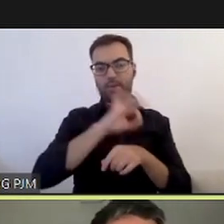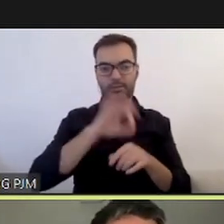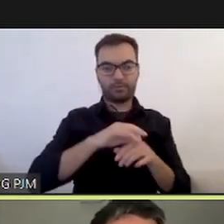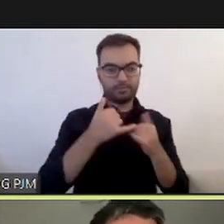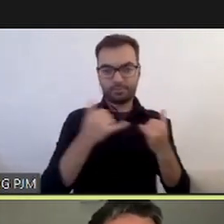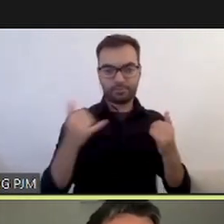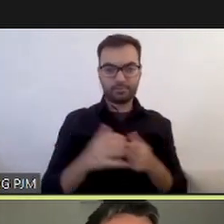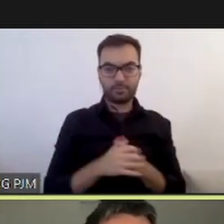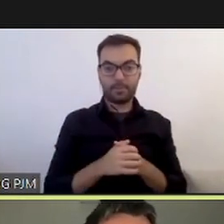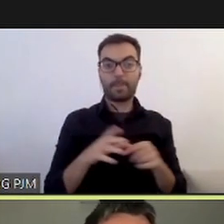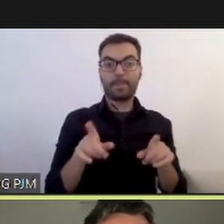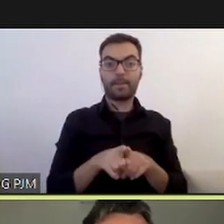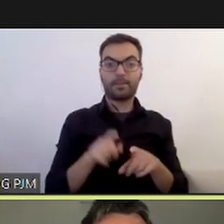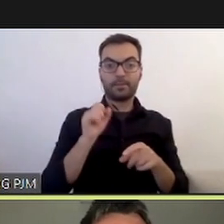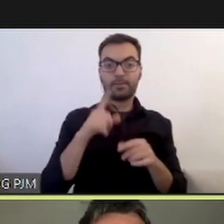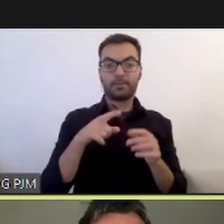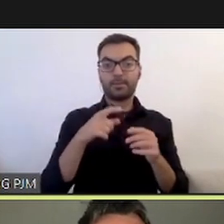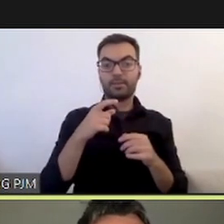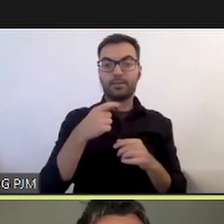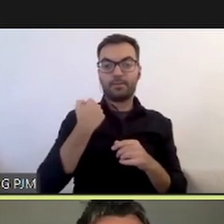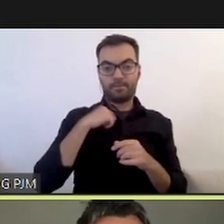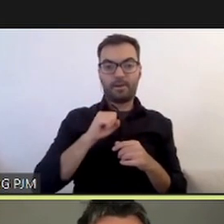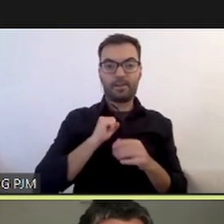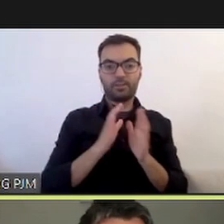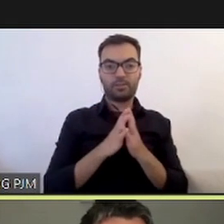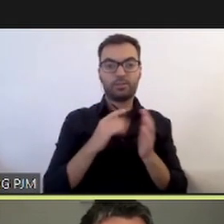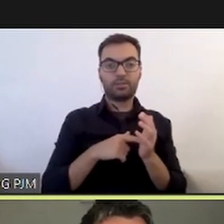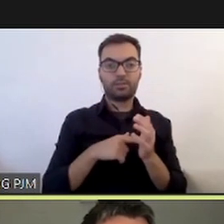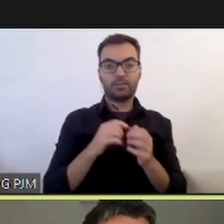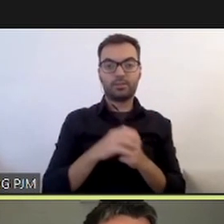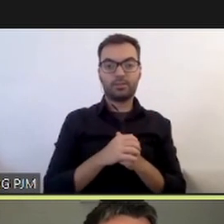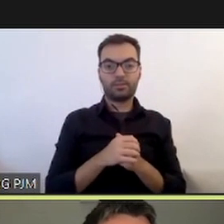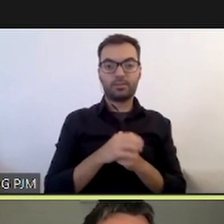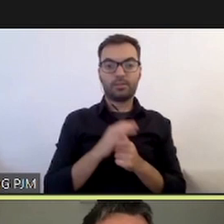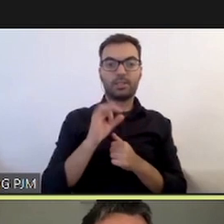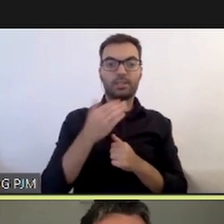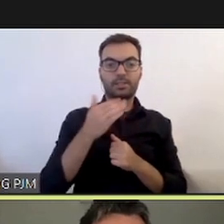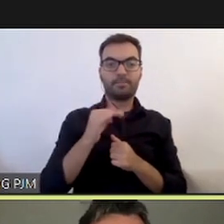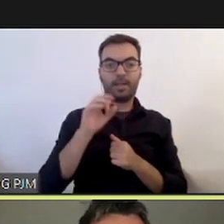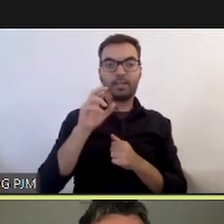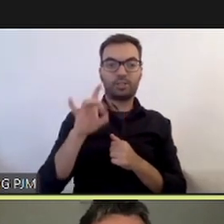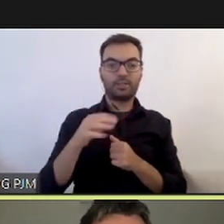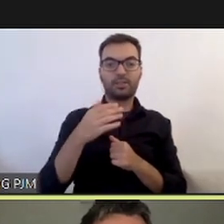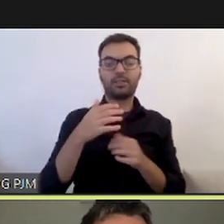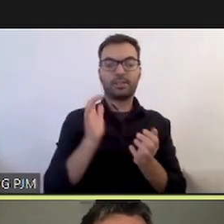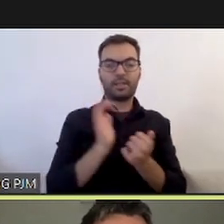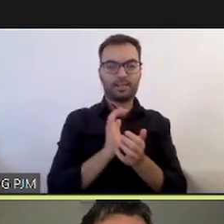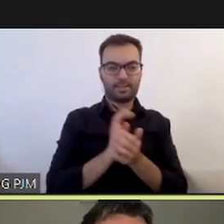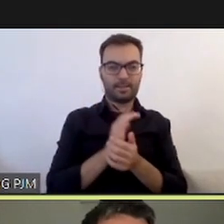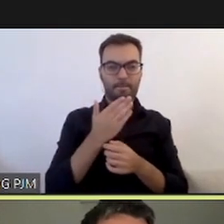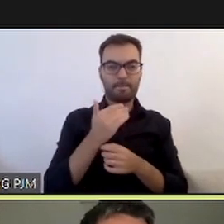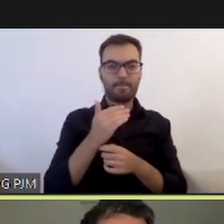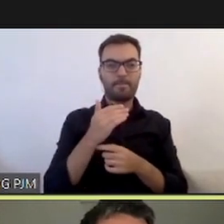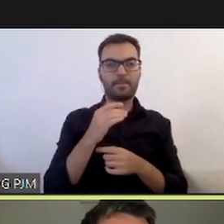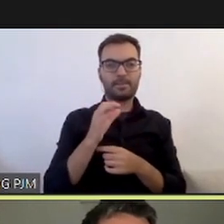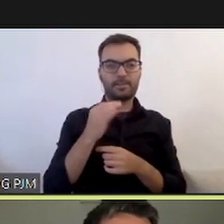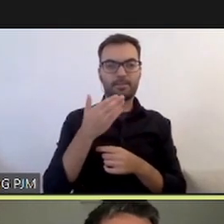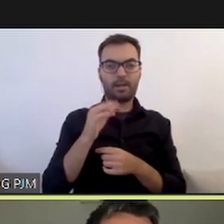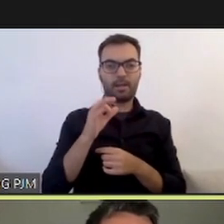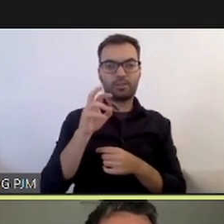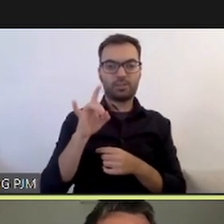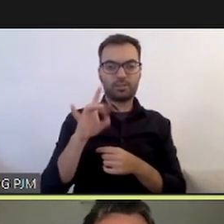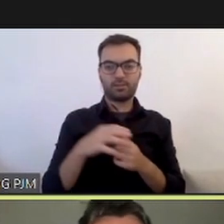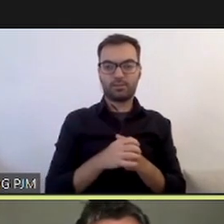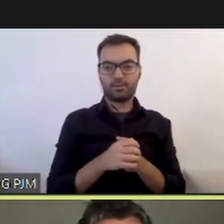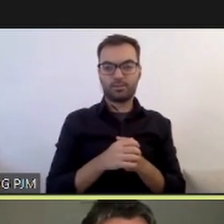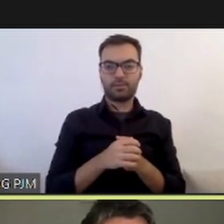etc. And also there is a quite good book from the Smashing magazine, how to I